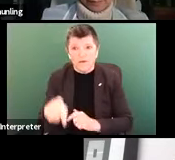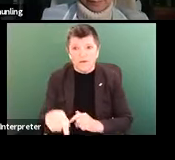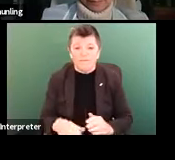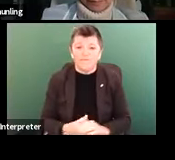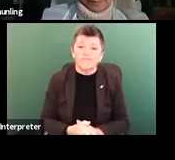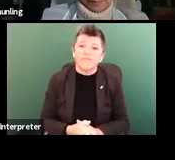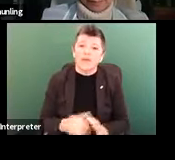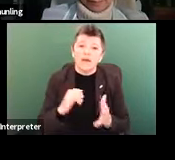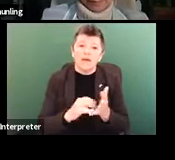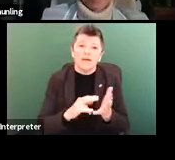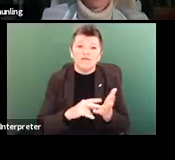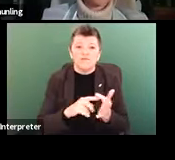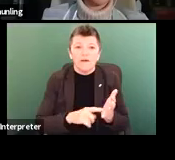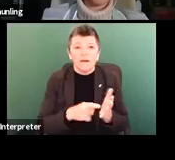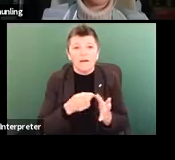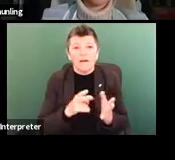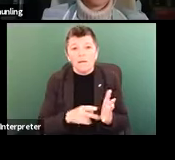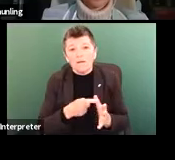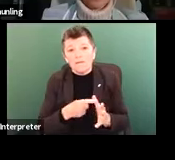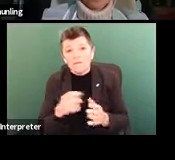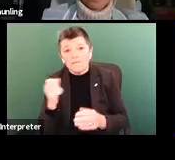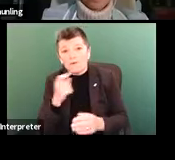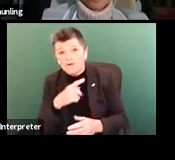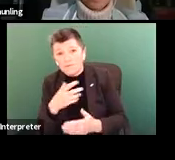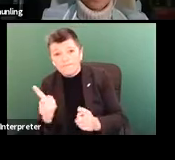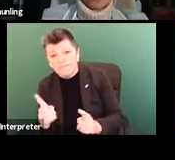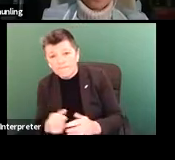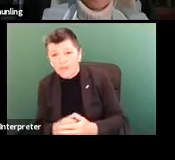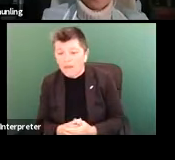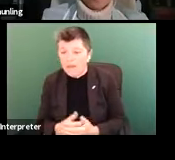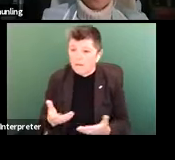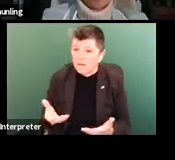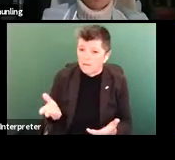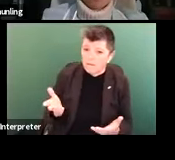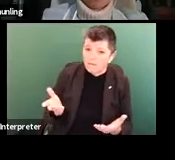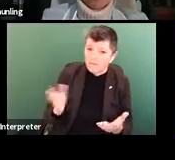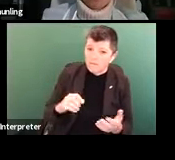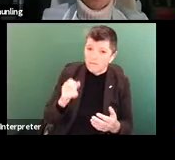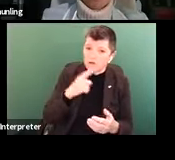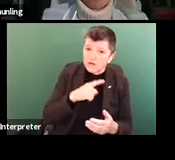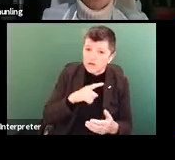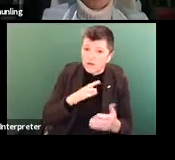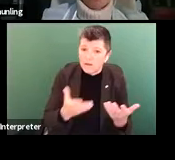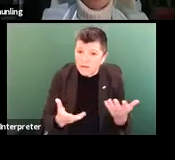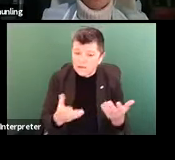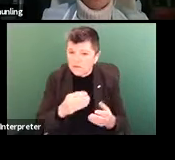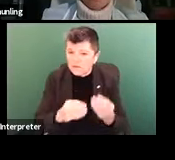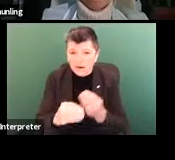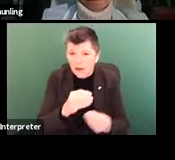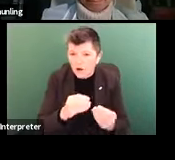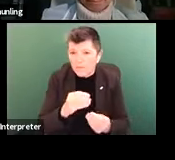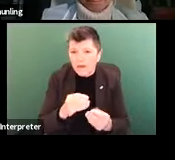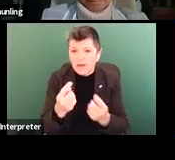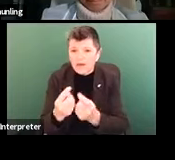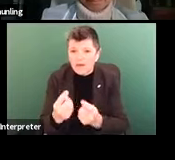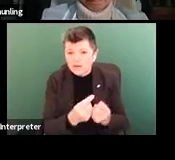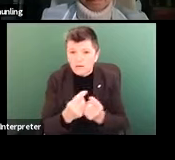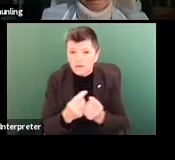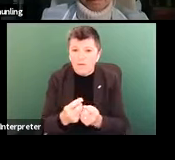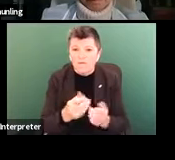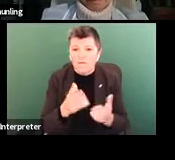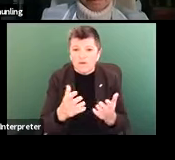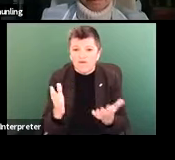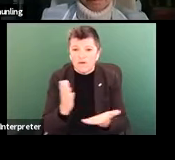Svetlana, do you want to add anything on Russia? Well, for Russia, I would say that it's not only an economic issue, but it's in very close connection